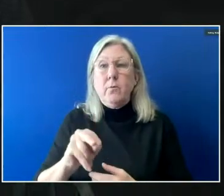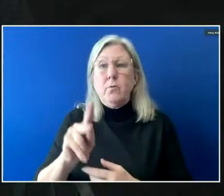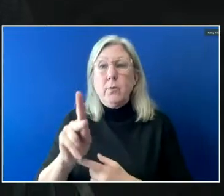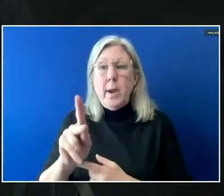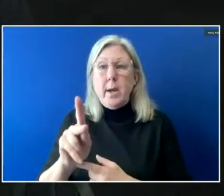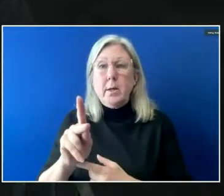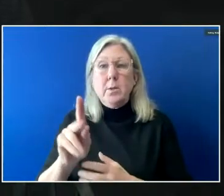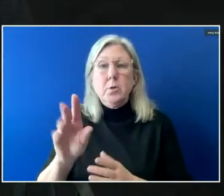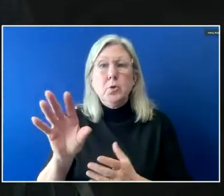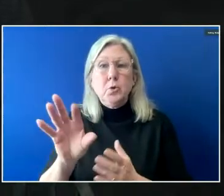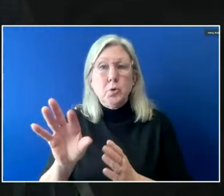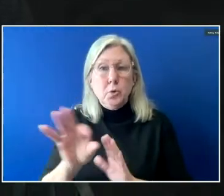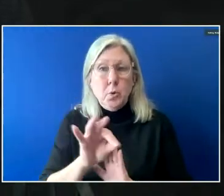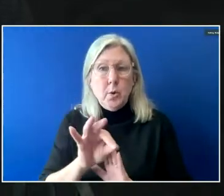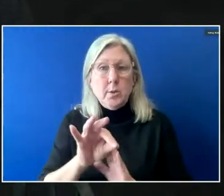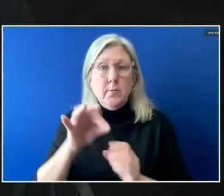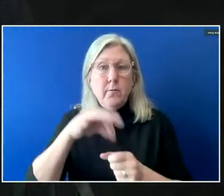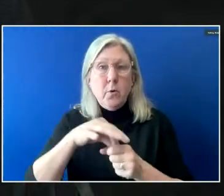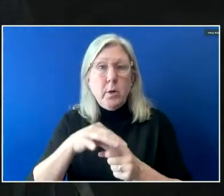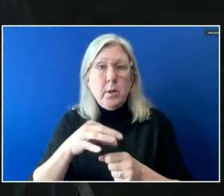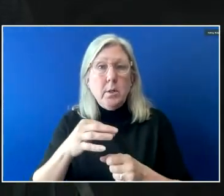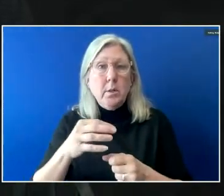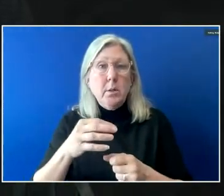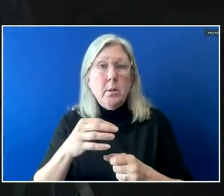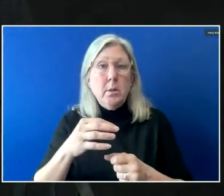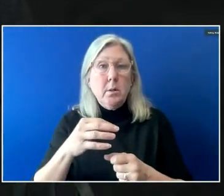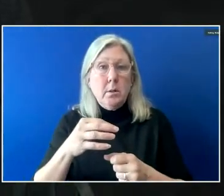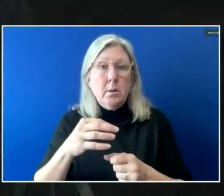words to set a dieline a timeline for adding